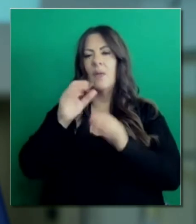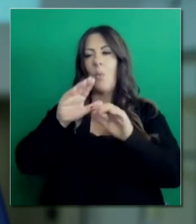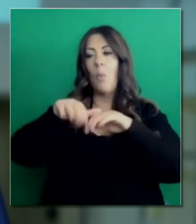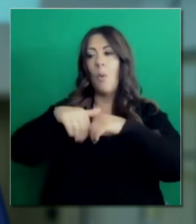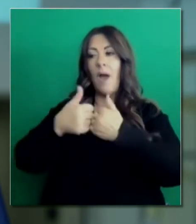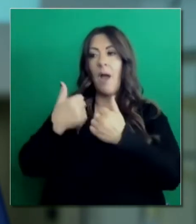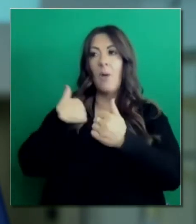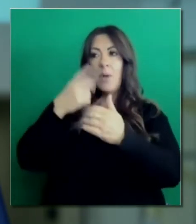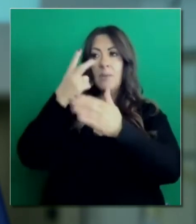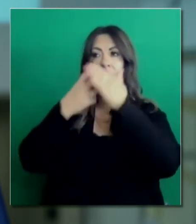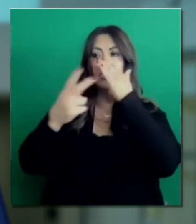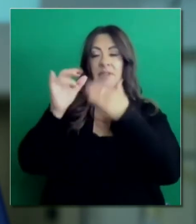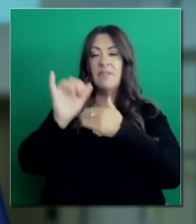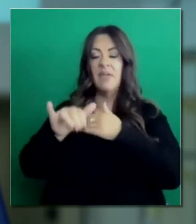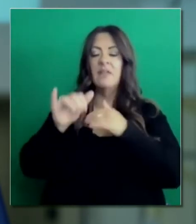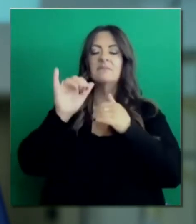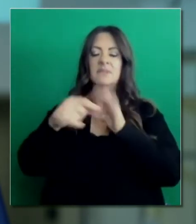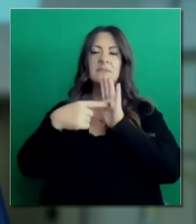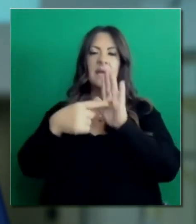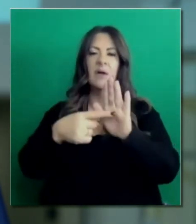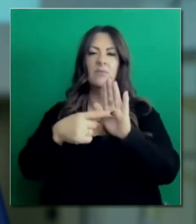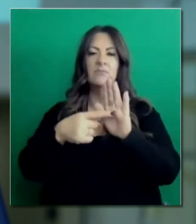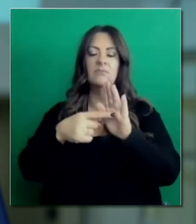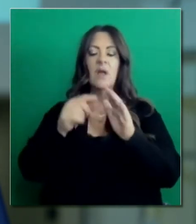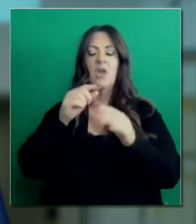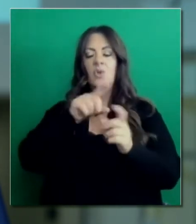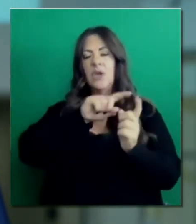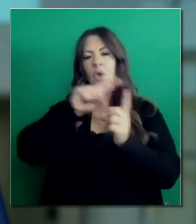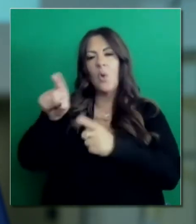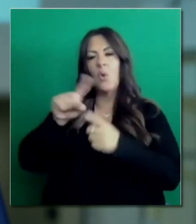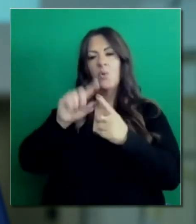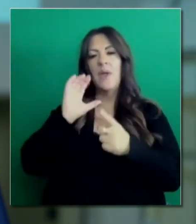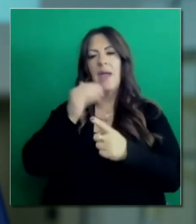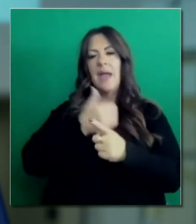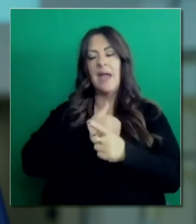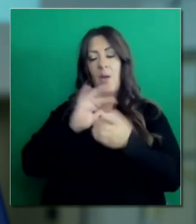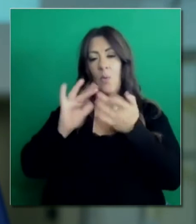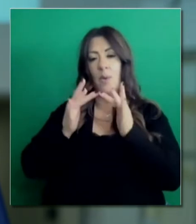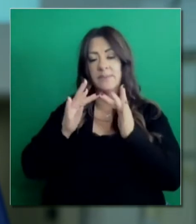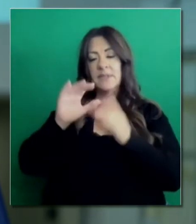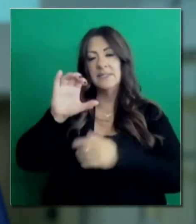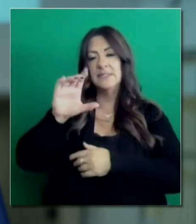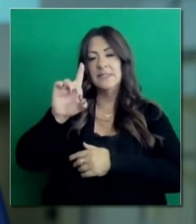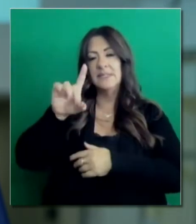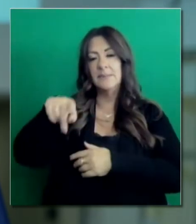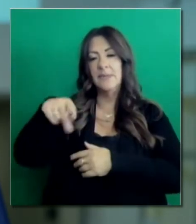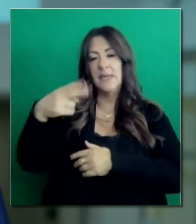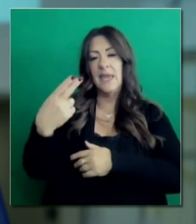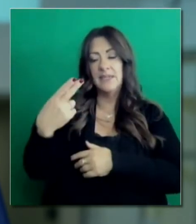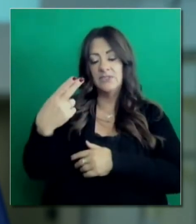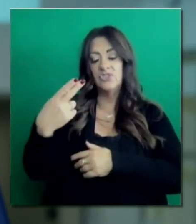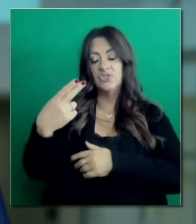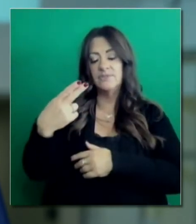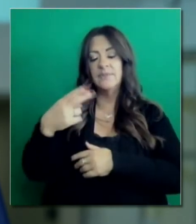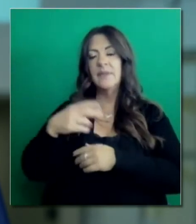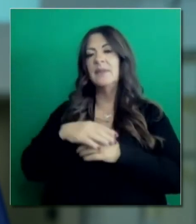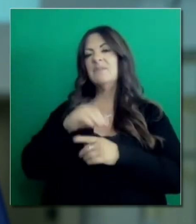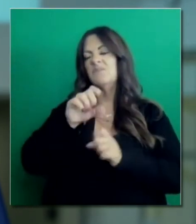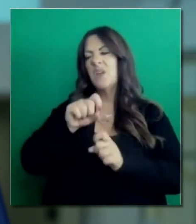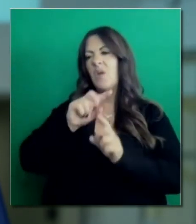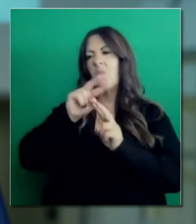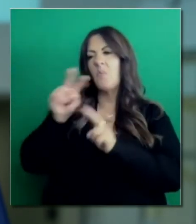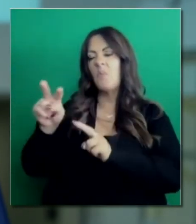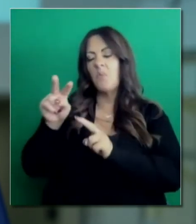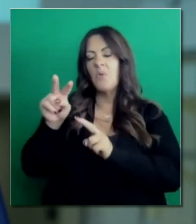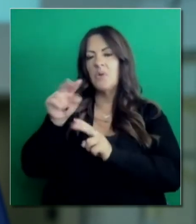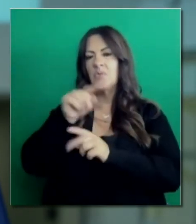on the CDPH website. I believe they're available today, and you can certainly look there. And of course, if there's